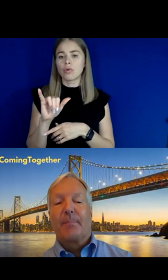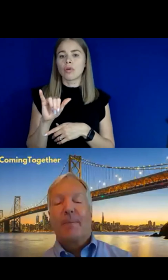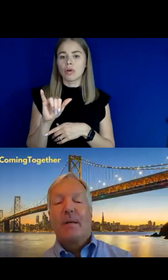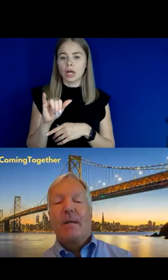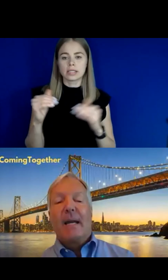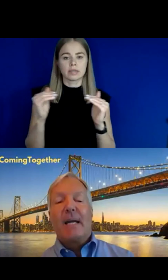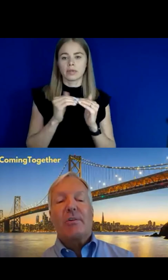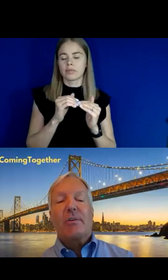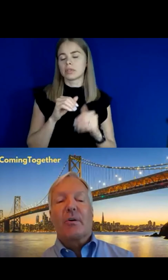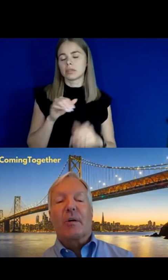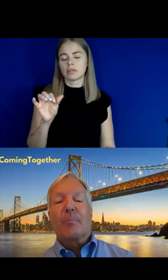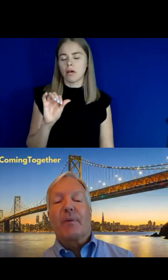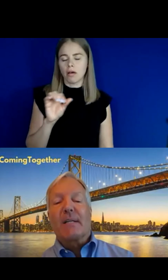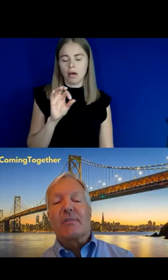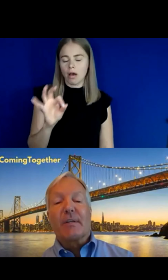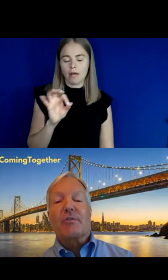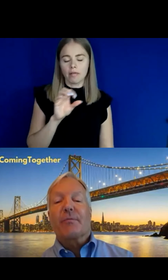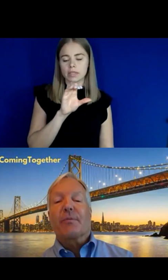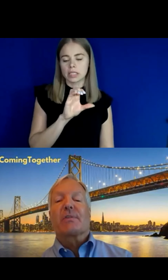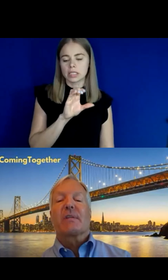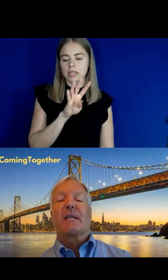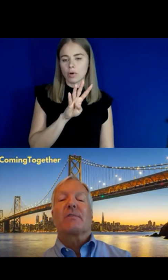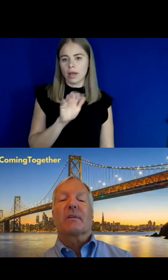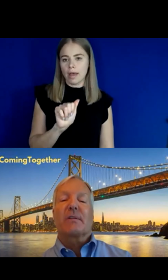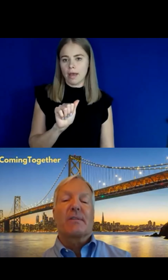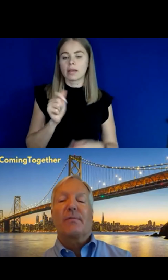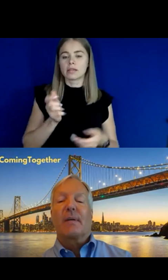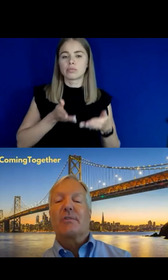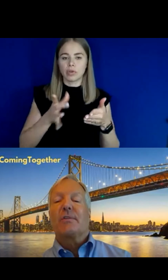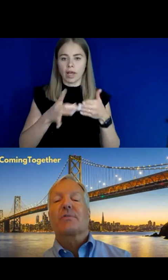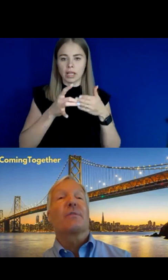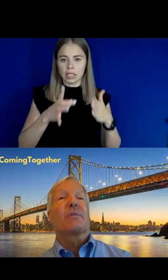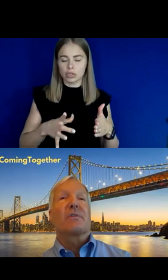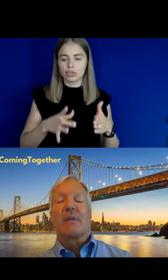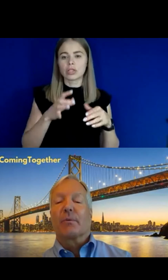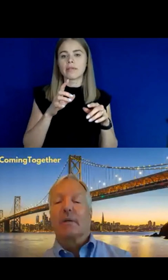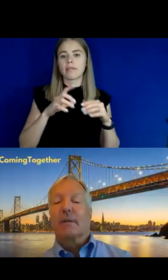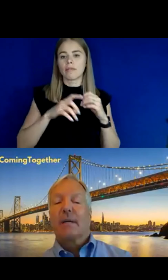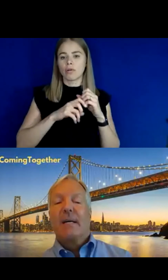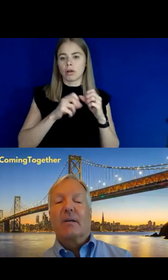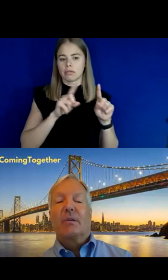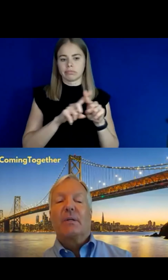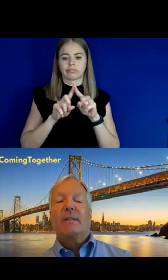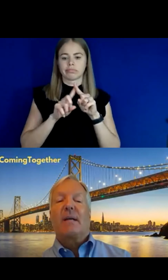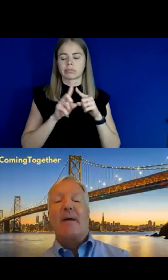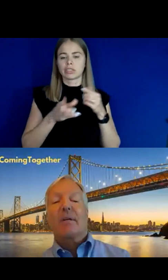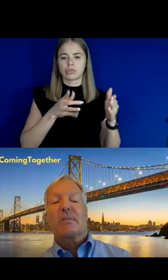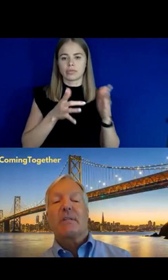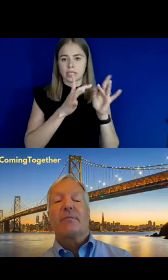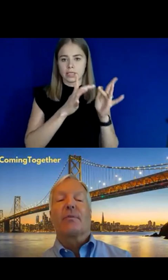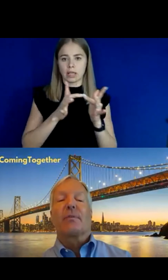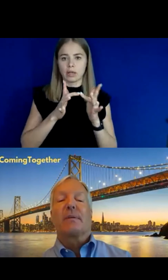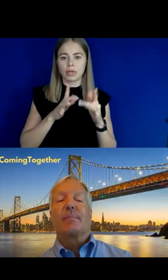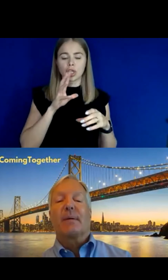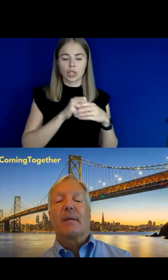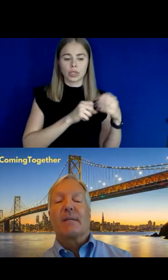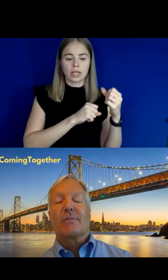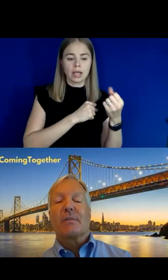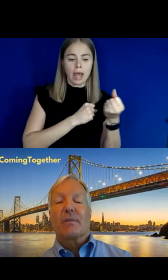C4A. Aging New York provides leadership for the state's extensive aging services network, including advocacy for